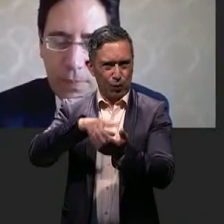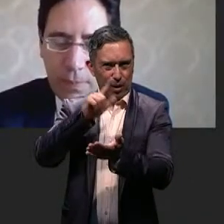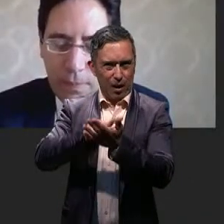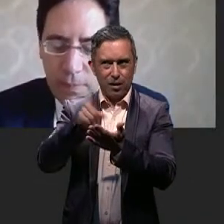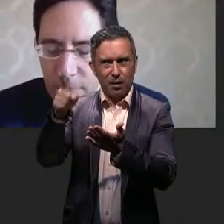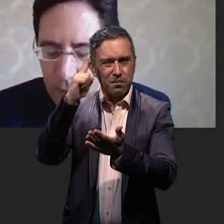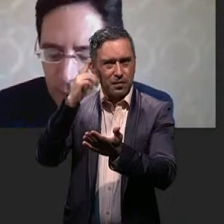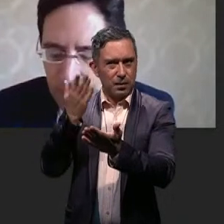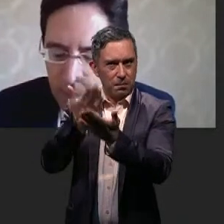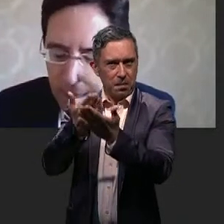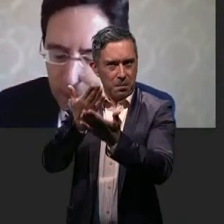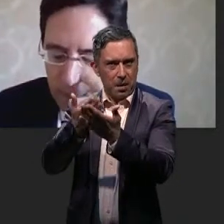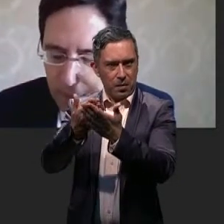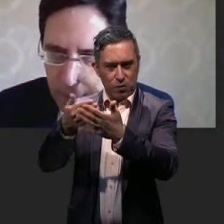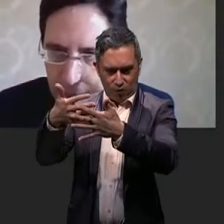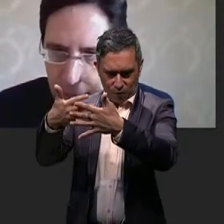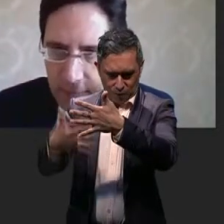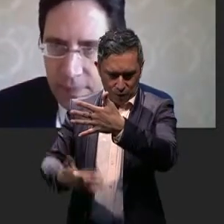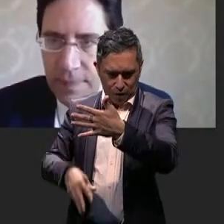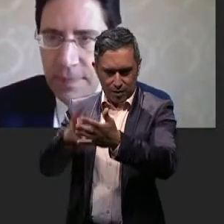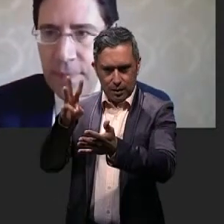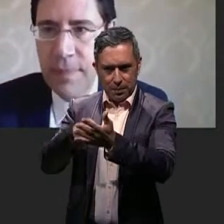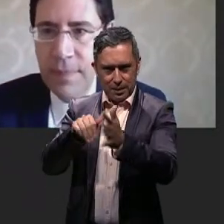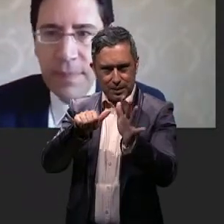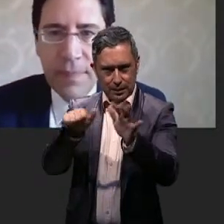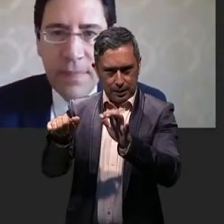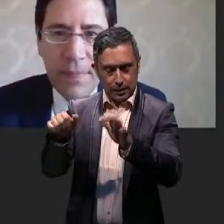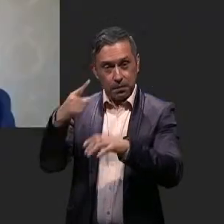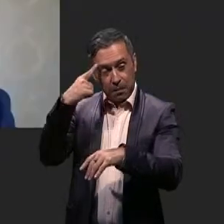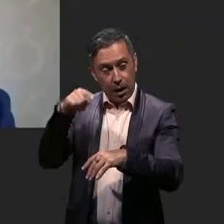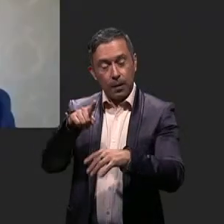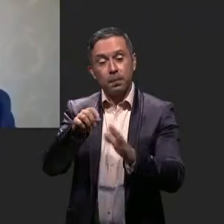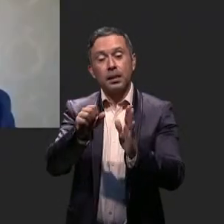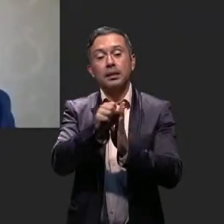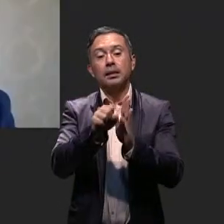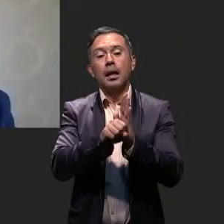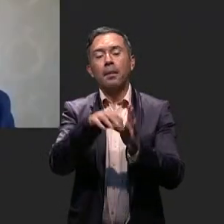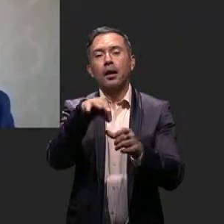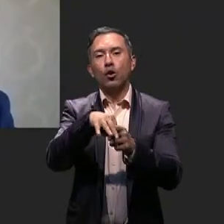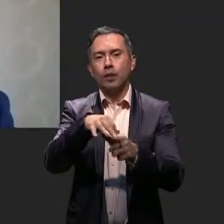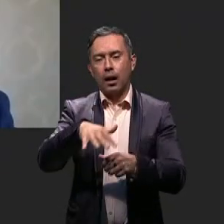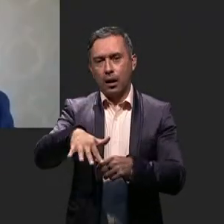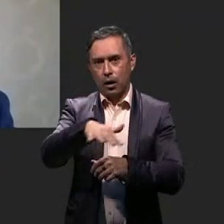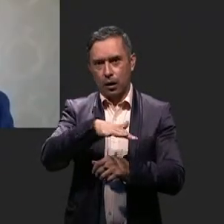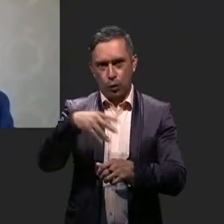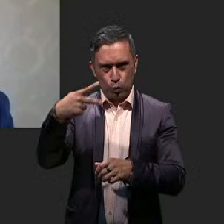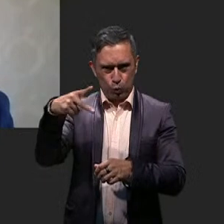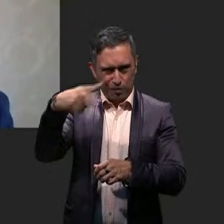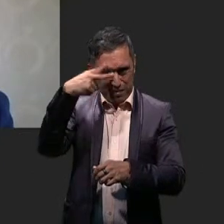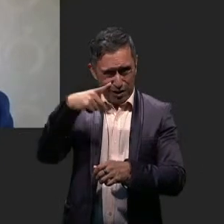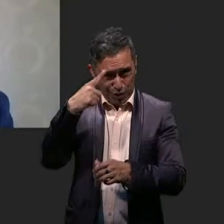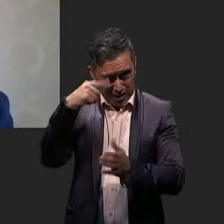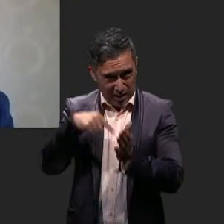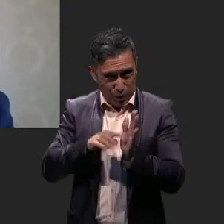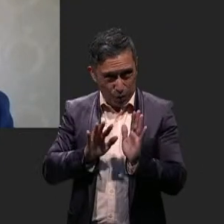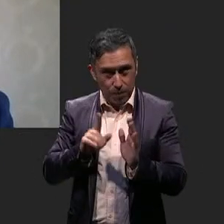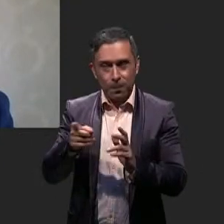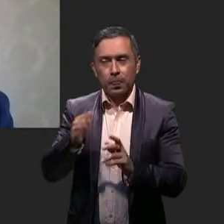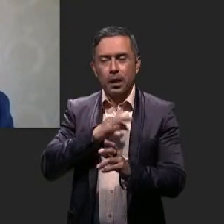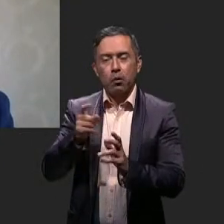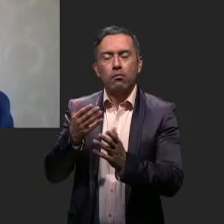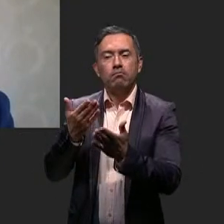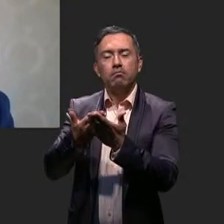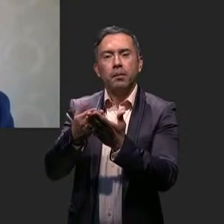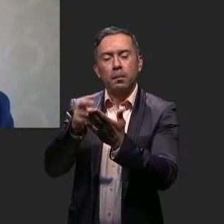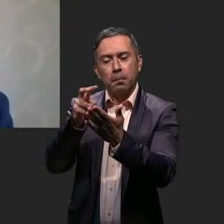legislative initiatives that are looking to approve the modifications to the local electoral system in